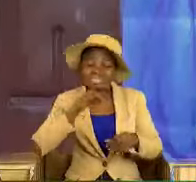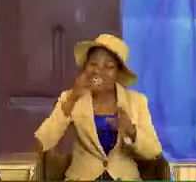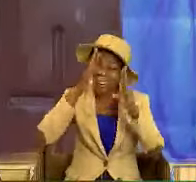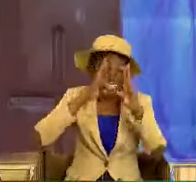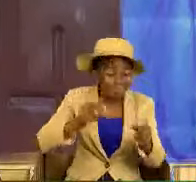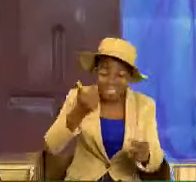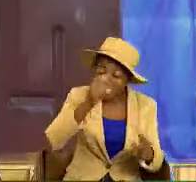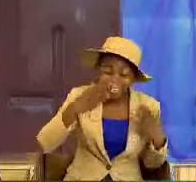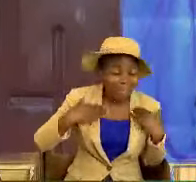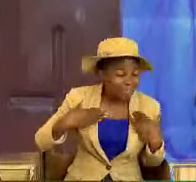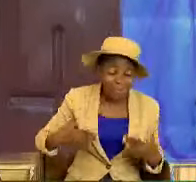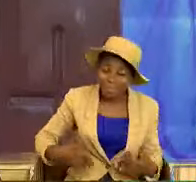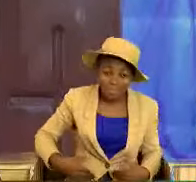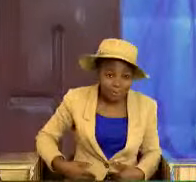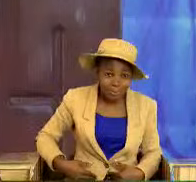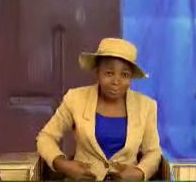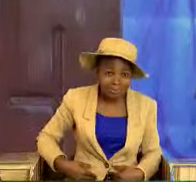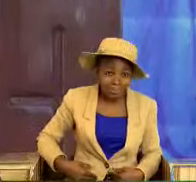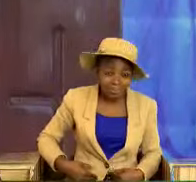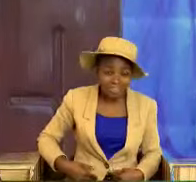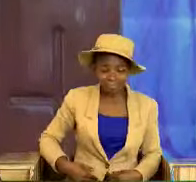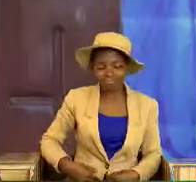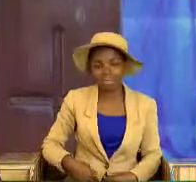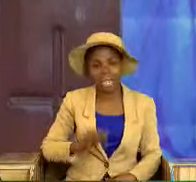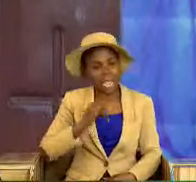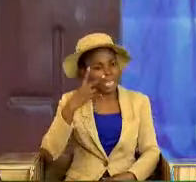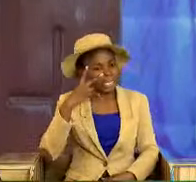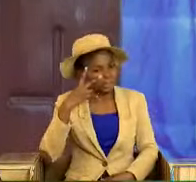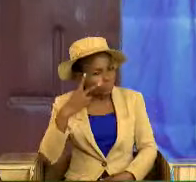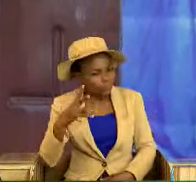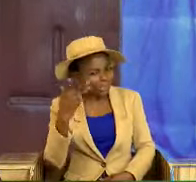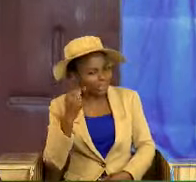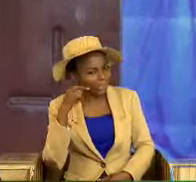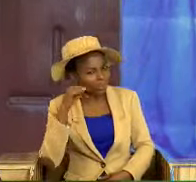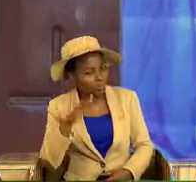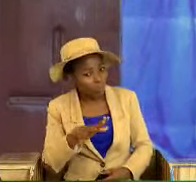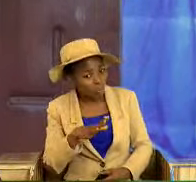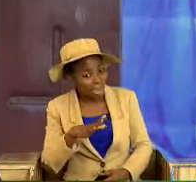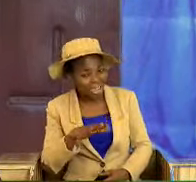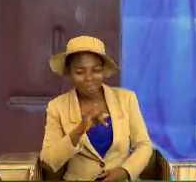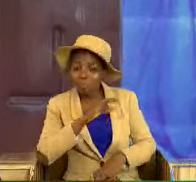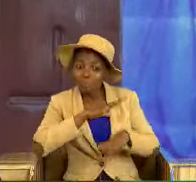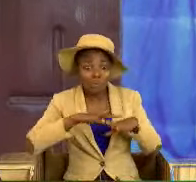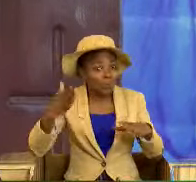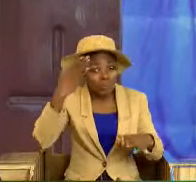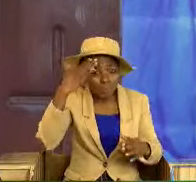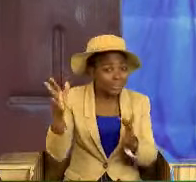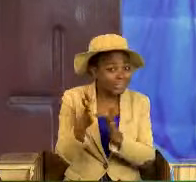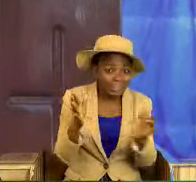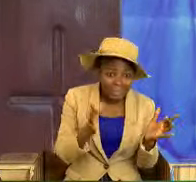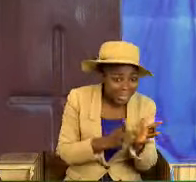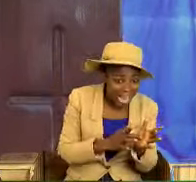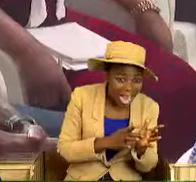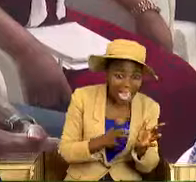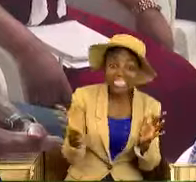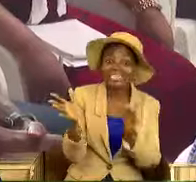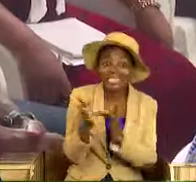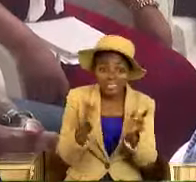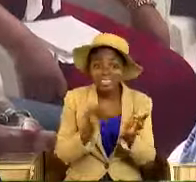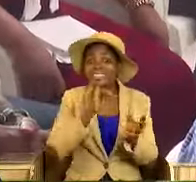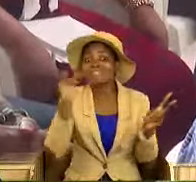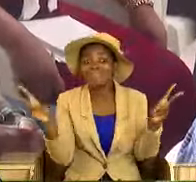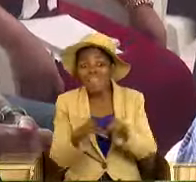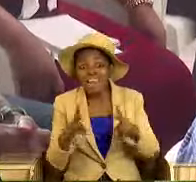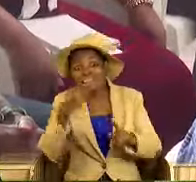anybody and look at her too and said Madam you don't know Jesus Jesus to is very